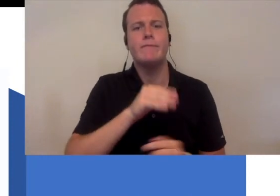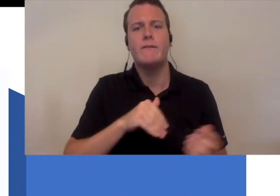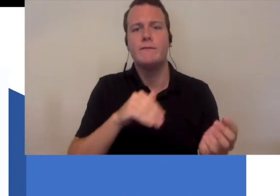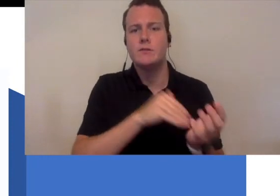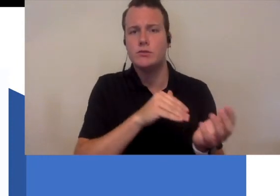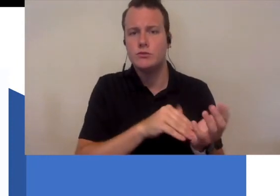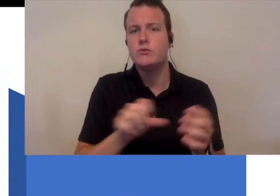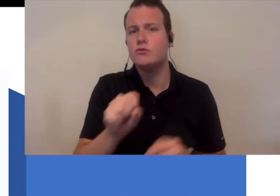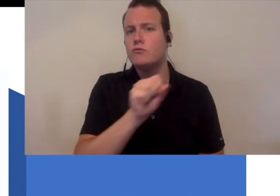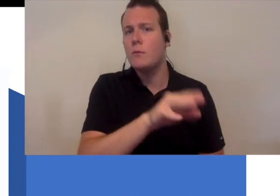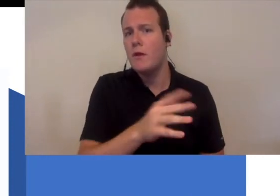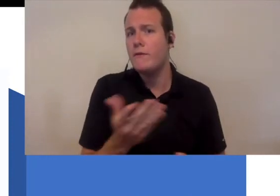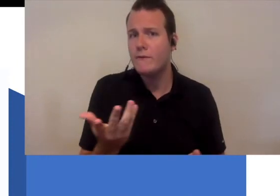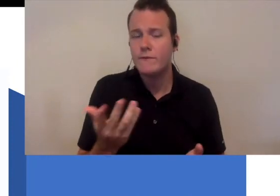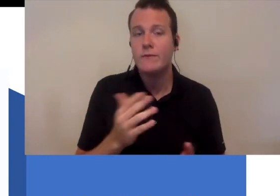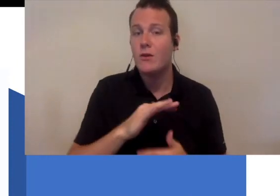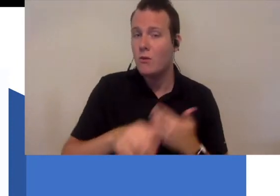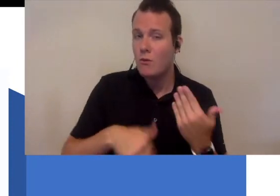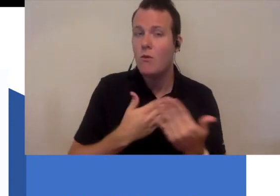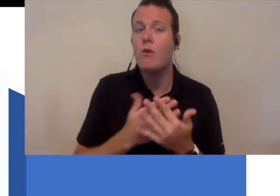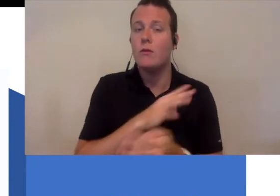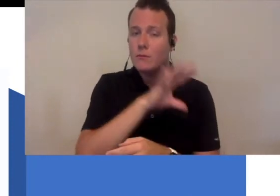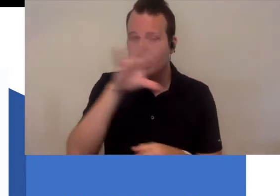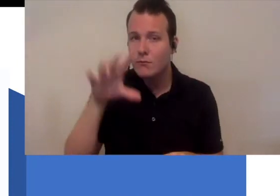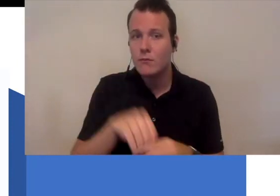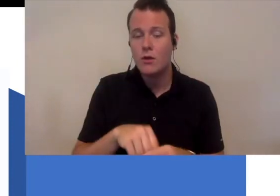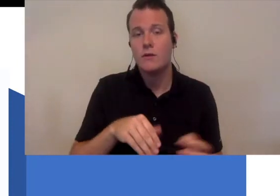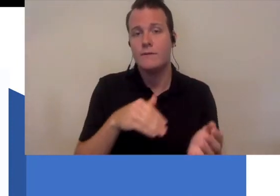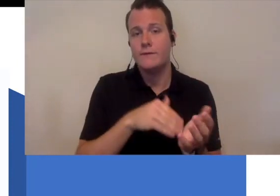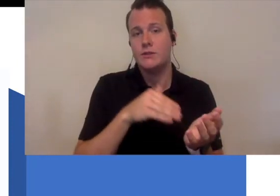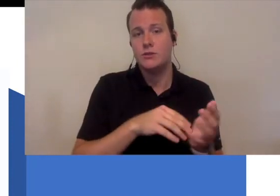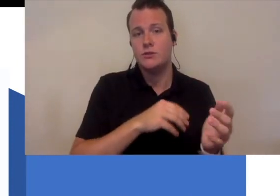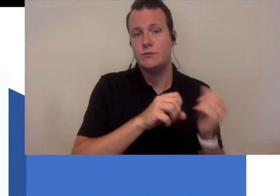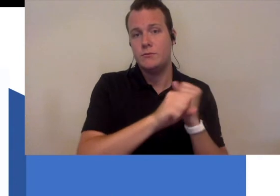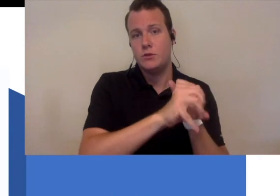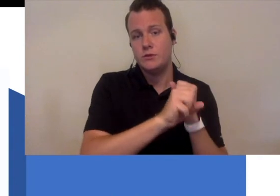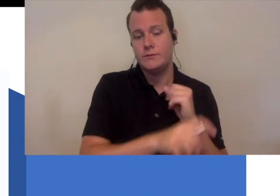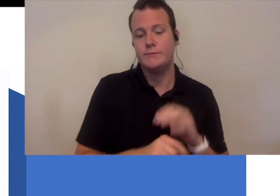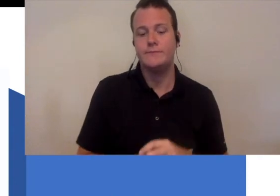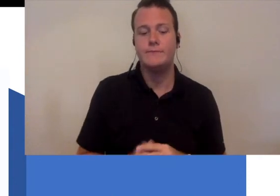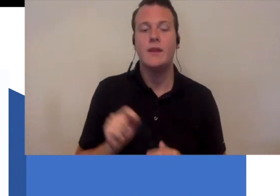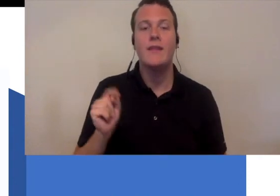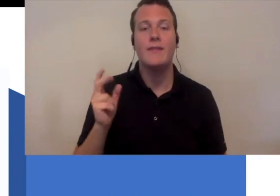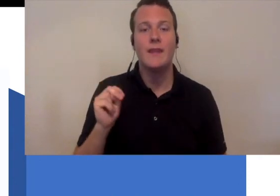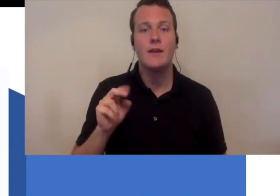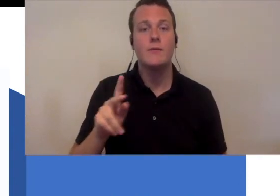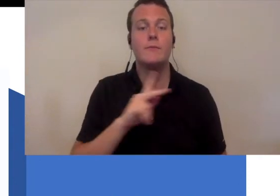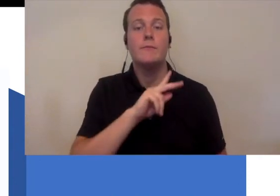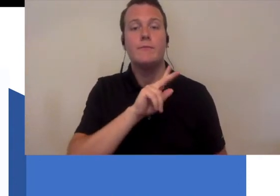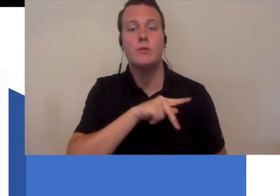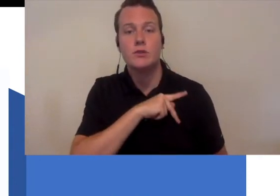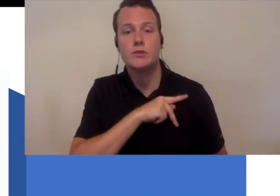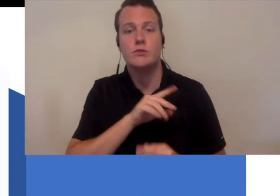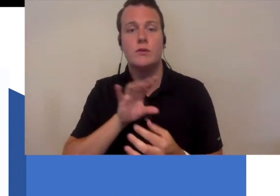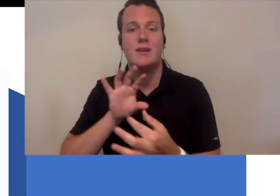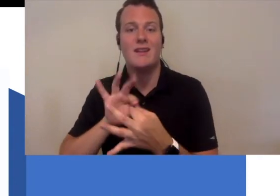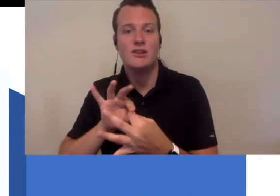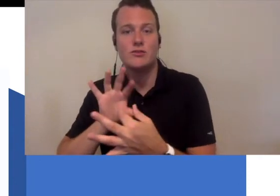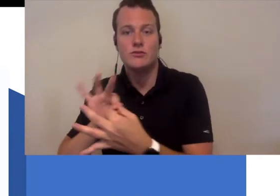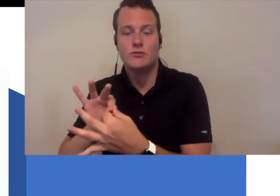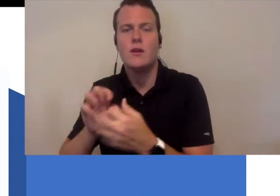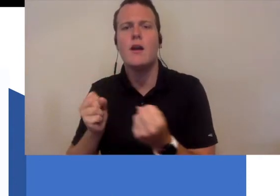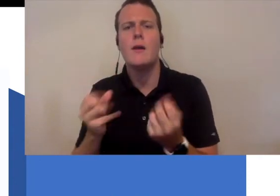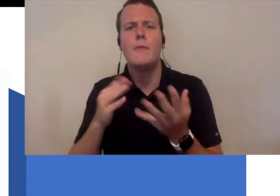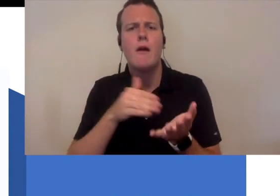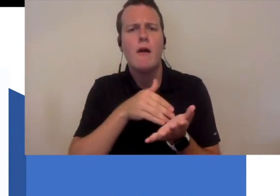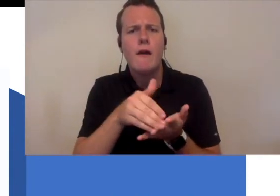them off. This is all part of physician marketing. And then your personal connections. How often are you